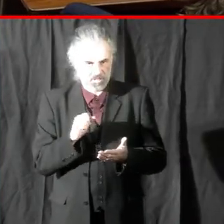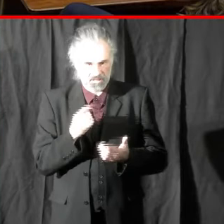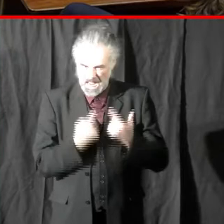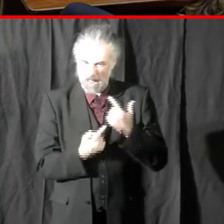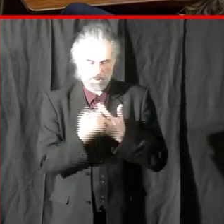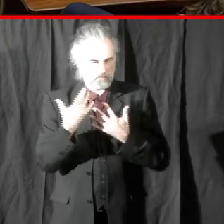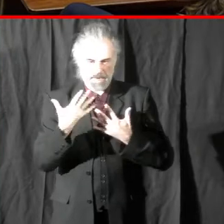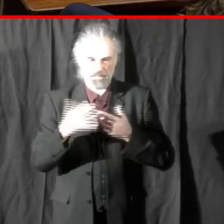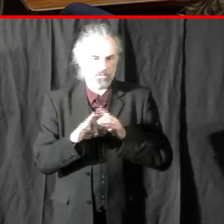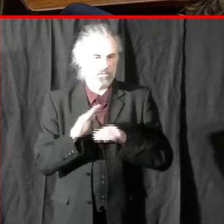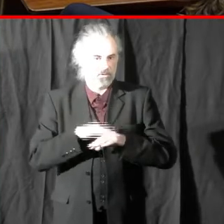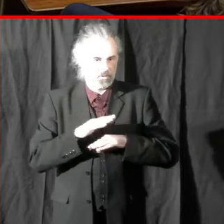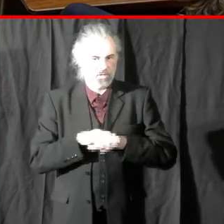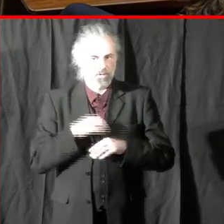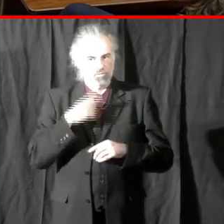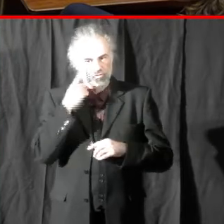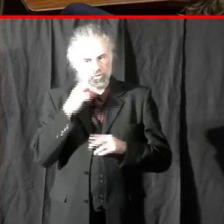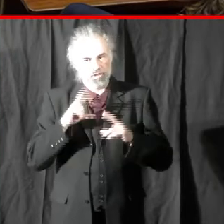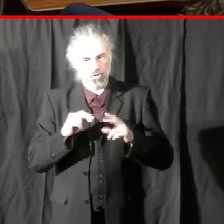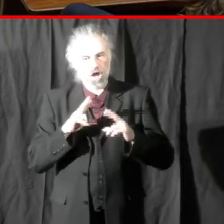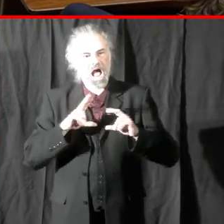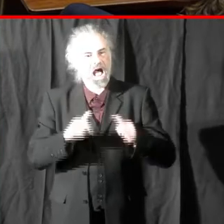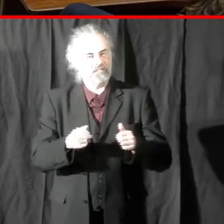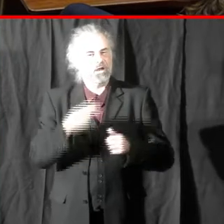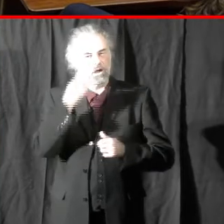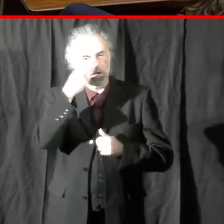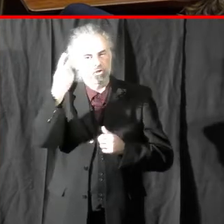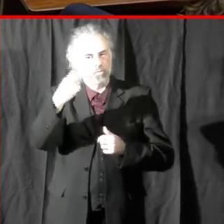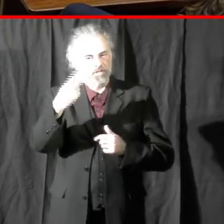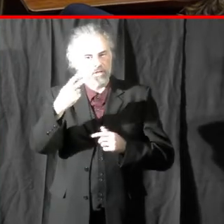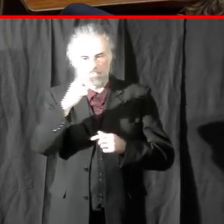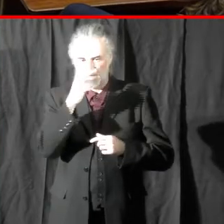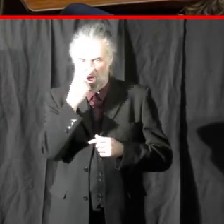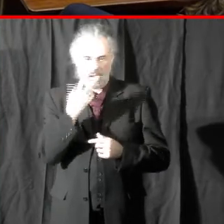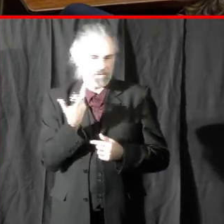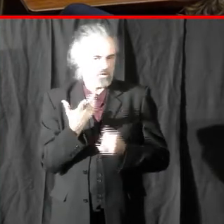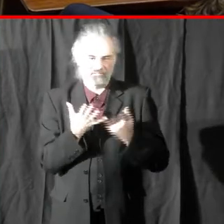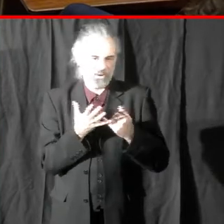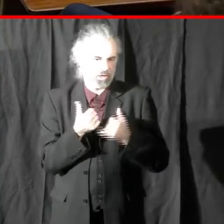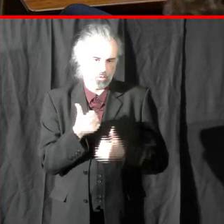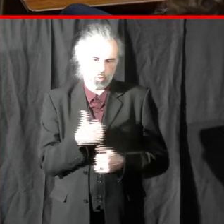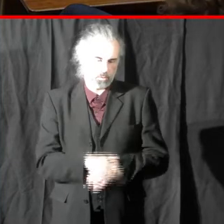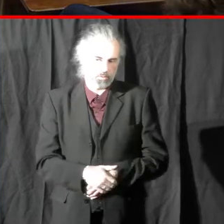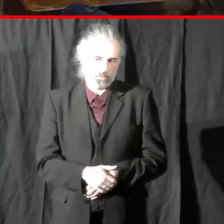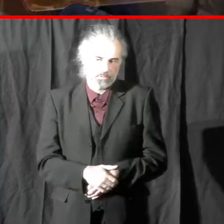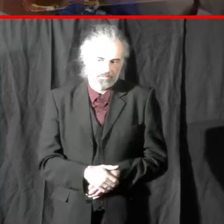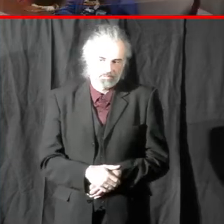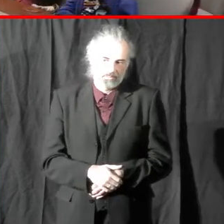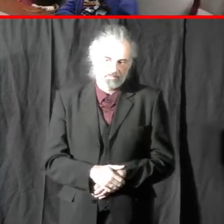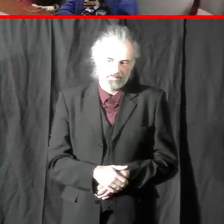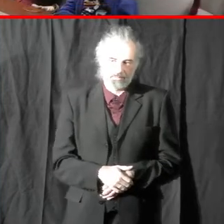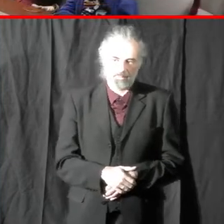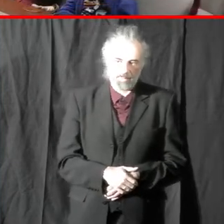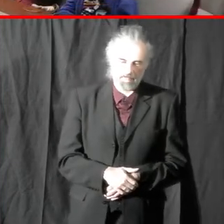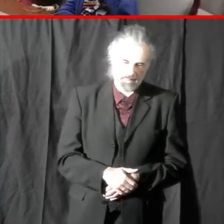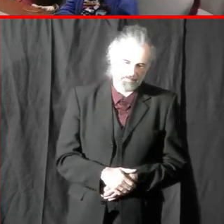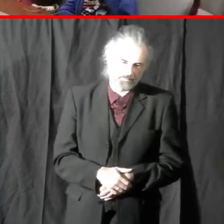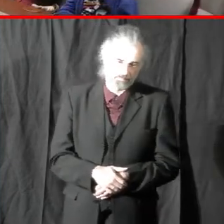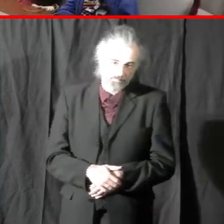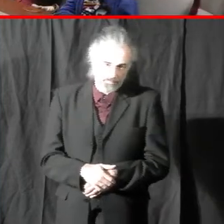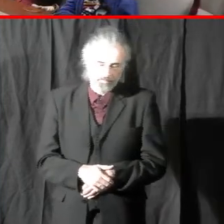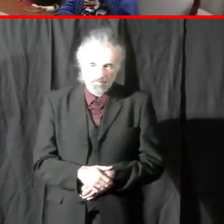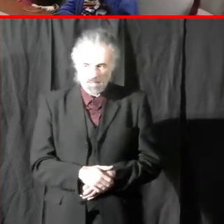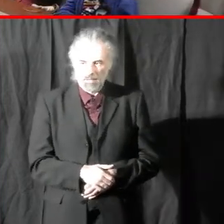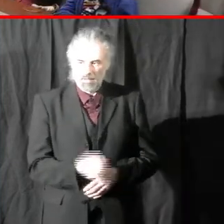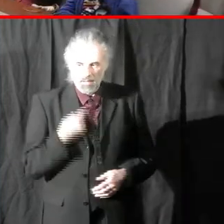times. I would try to do it after midnight, but it might not be very good. Might not be very good. Thank you. Thank you very much. I think it's a